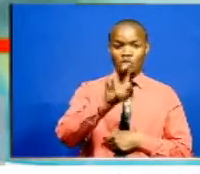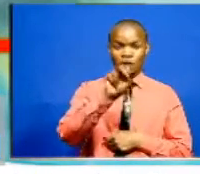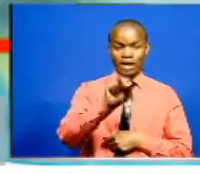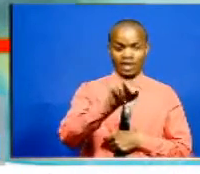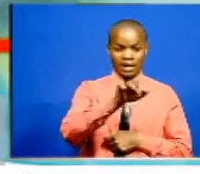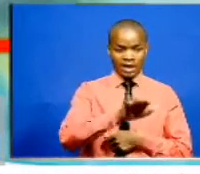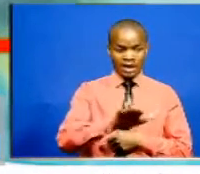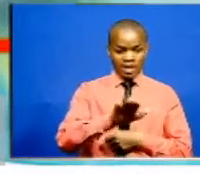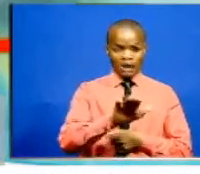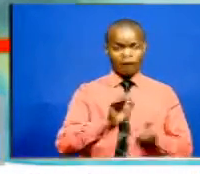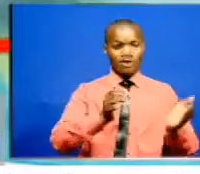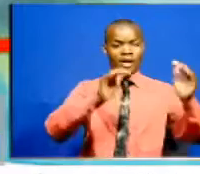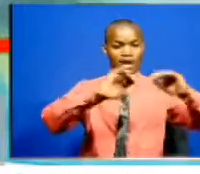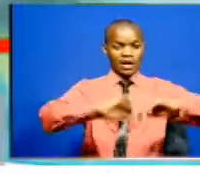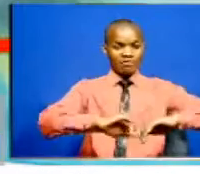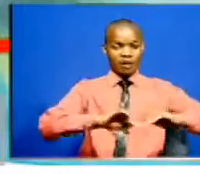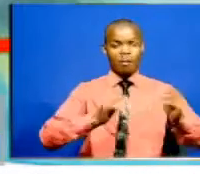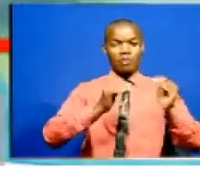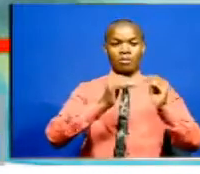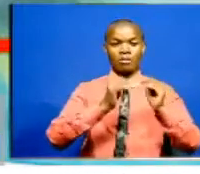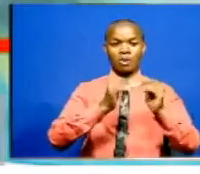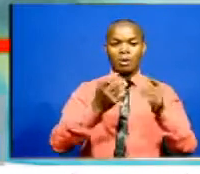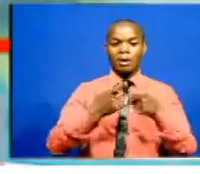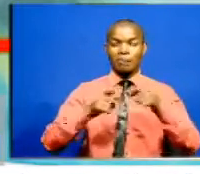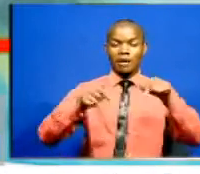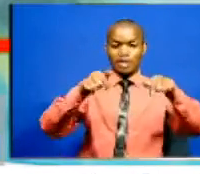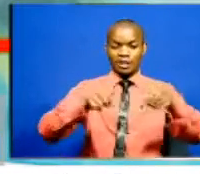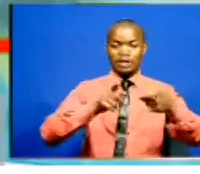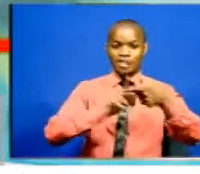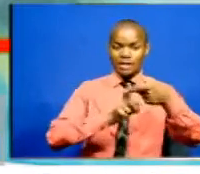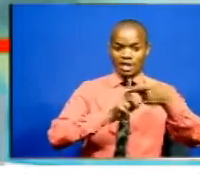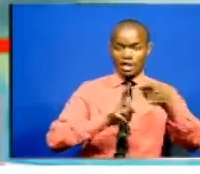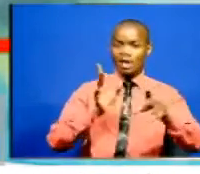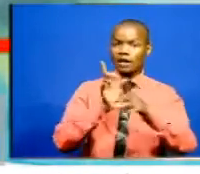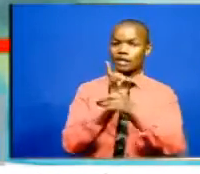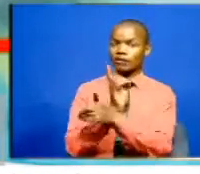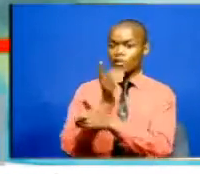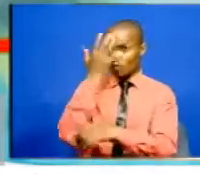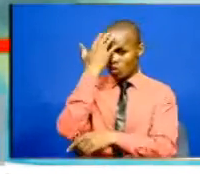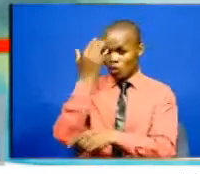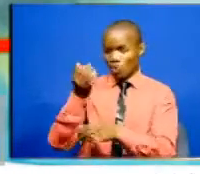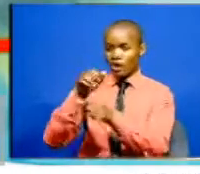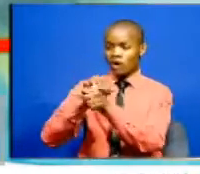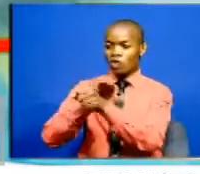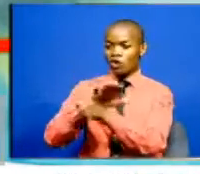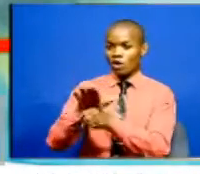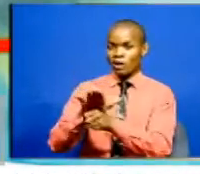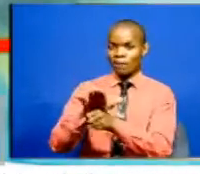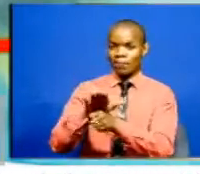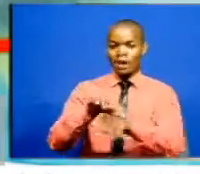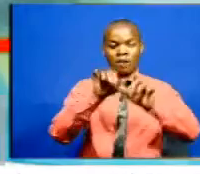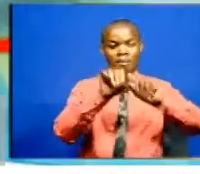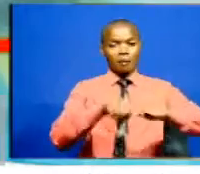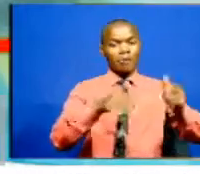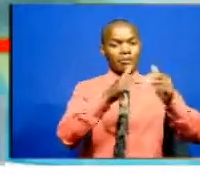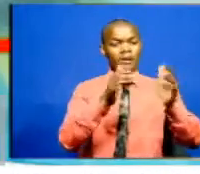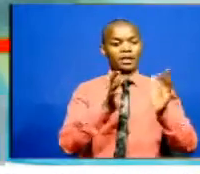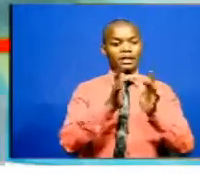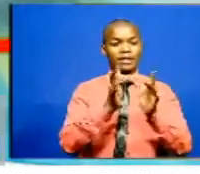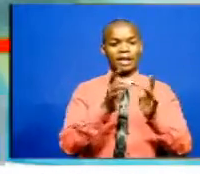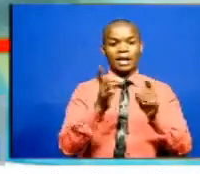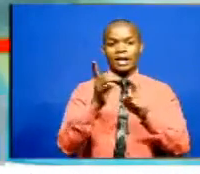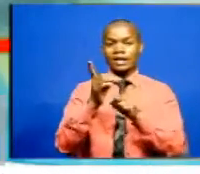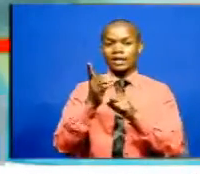Assembly Summit. But this year, due to the COVID-19 pandemic, it will be held virtually from the 22nd to the